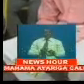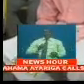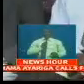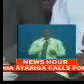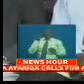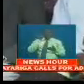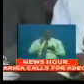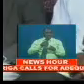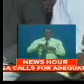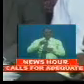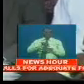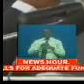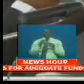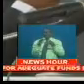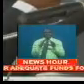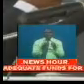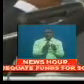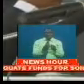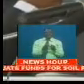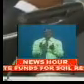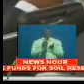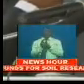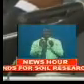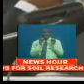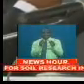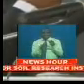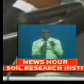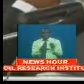Executive Secretary of the National Council for Tertiary Education, Professor